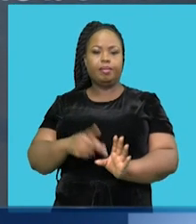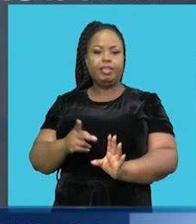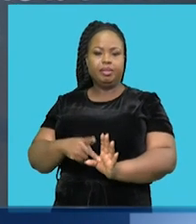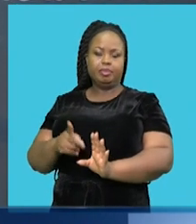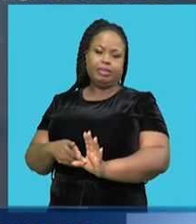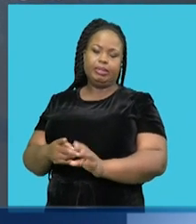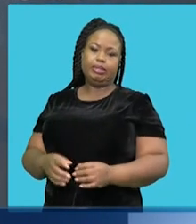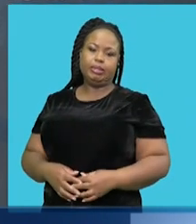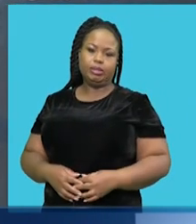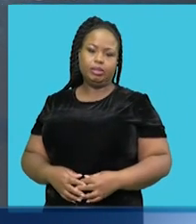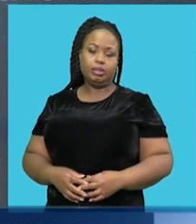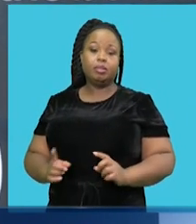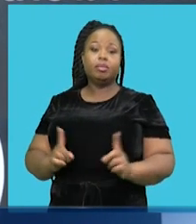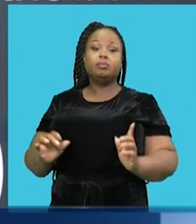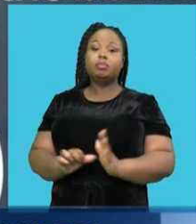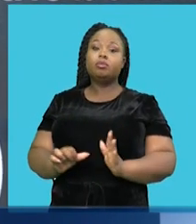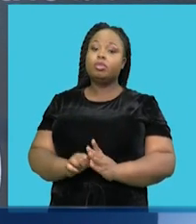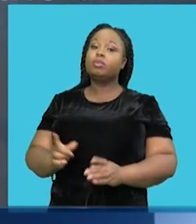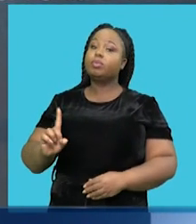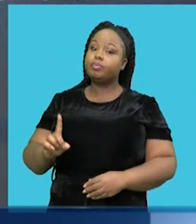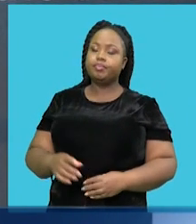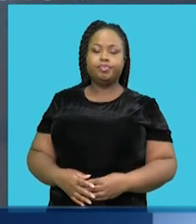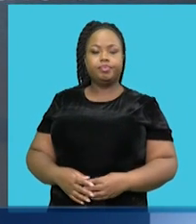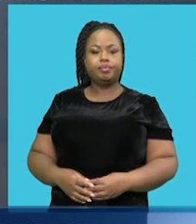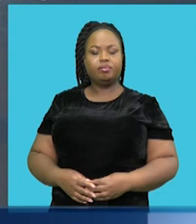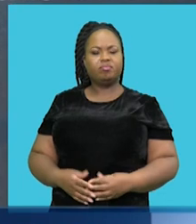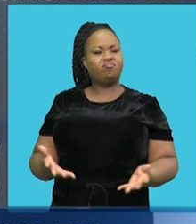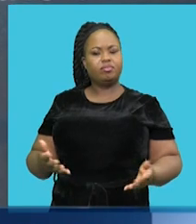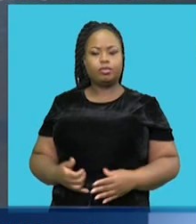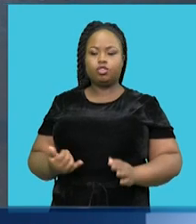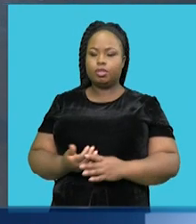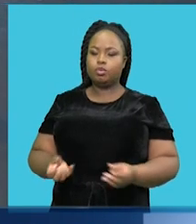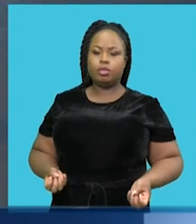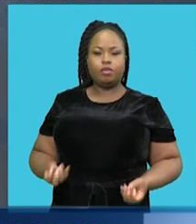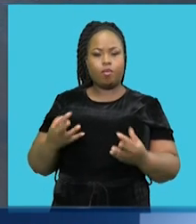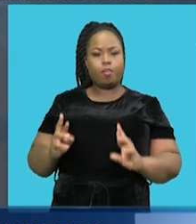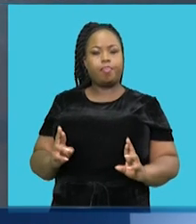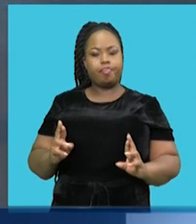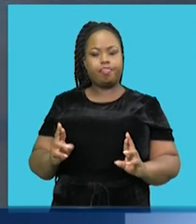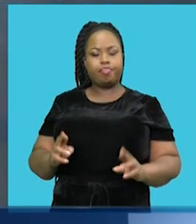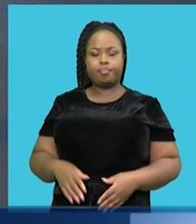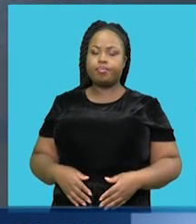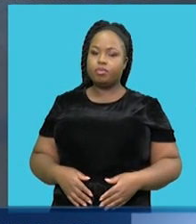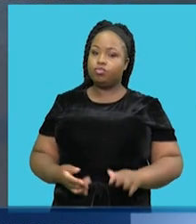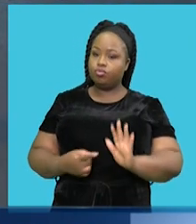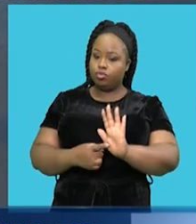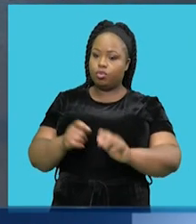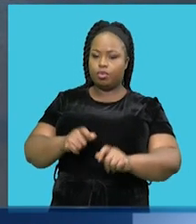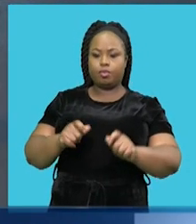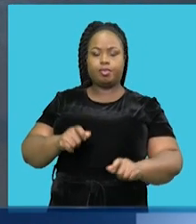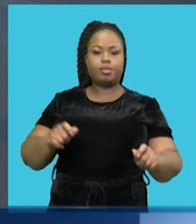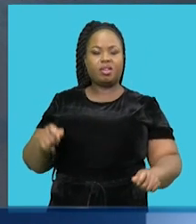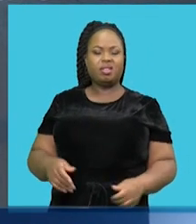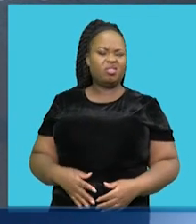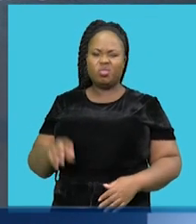participating. But the importance of this is just to give hope and to show people that